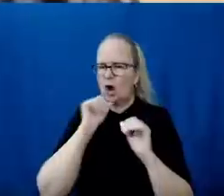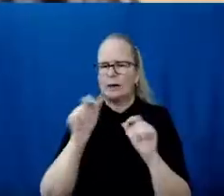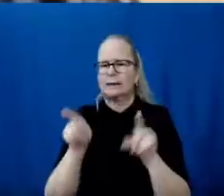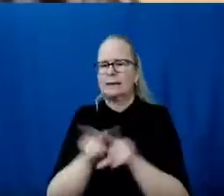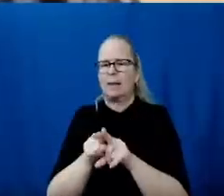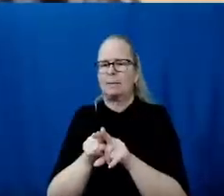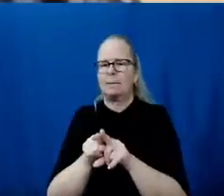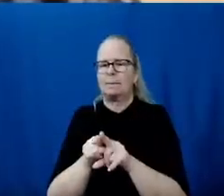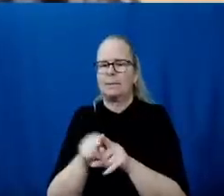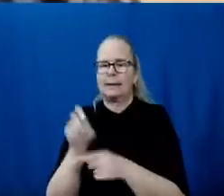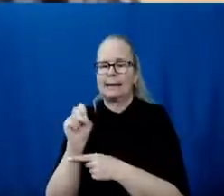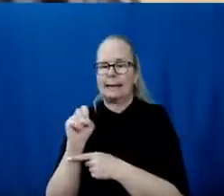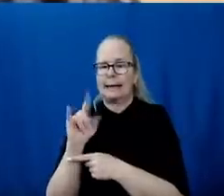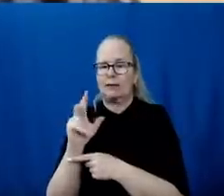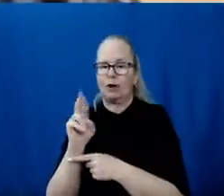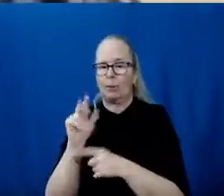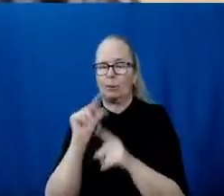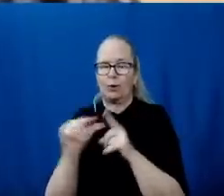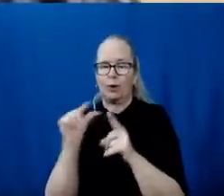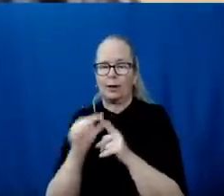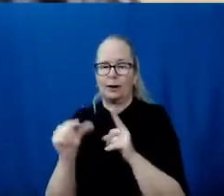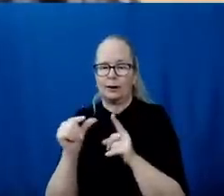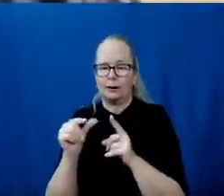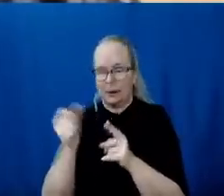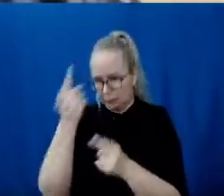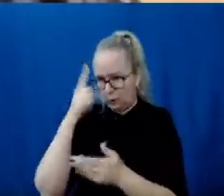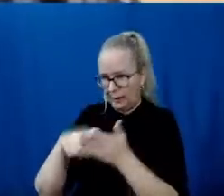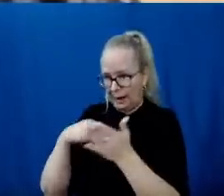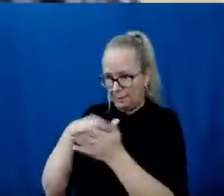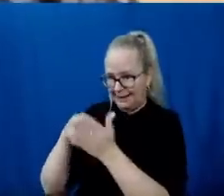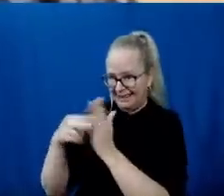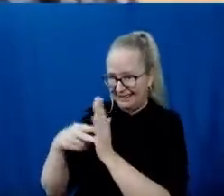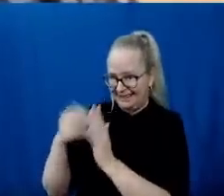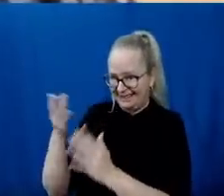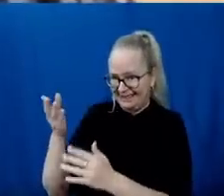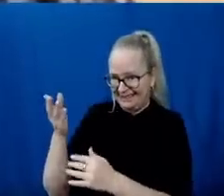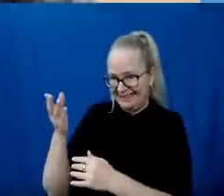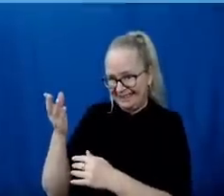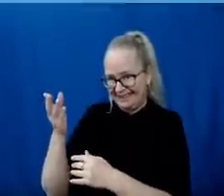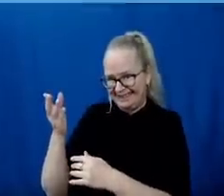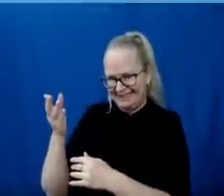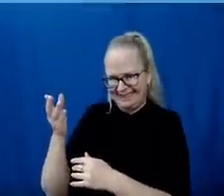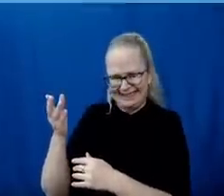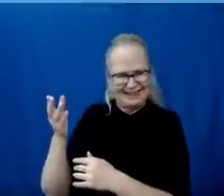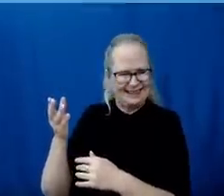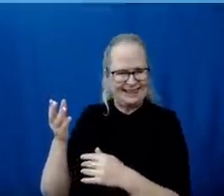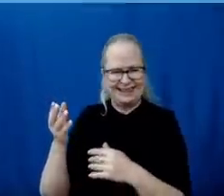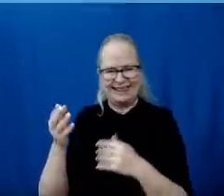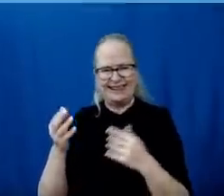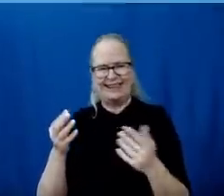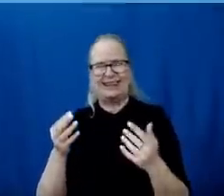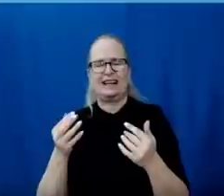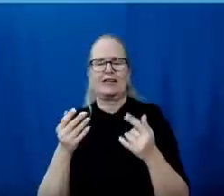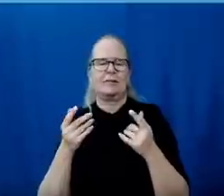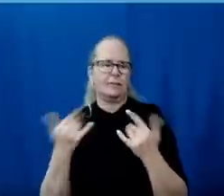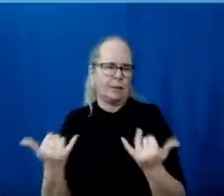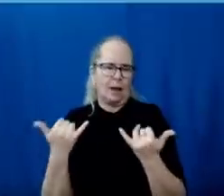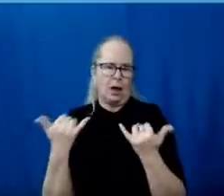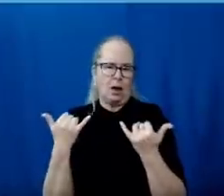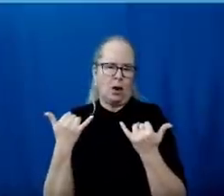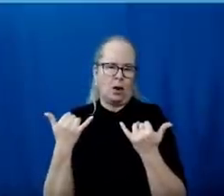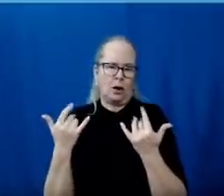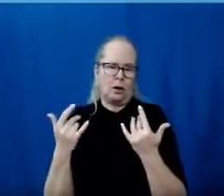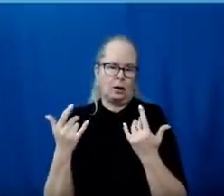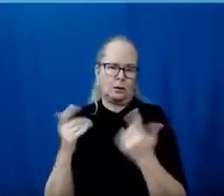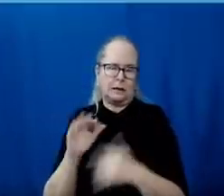and not kind of the silver bullet, if you know what I mean, Michael. Because at this point,